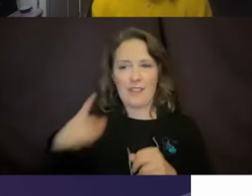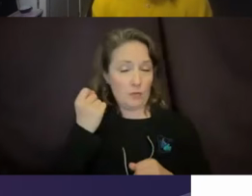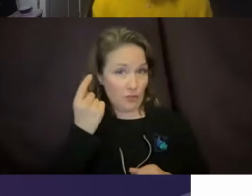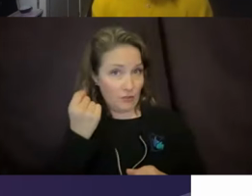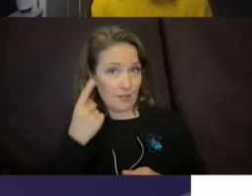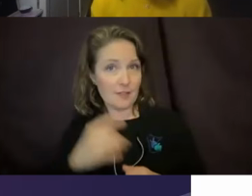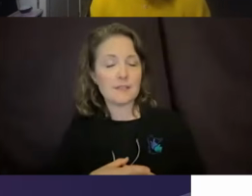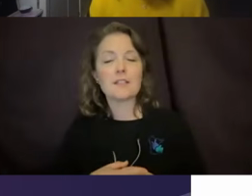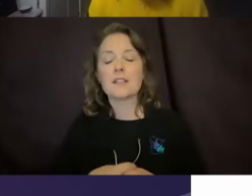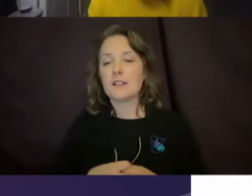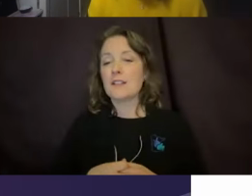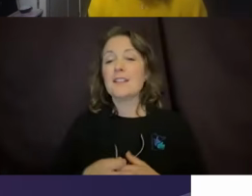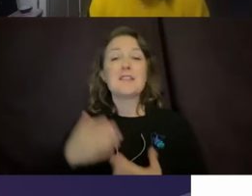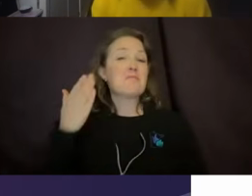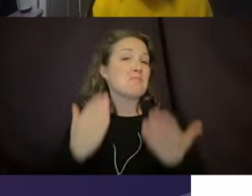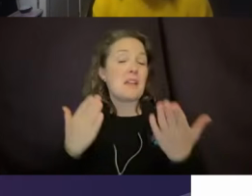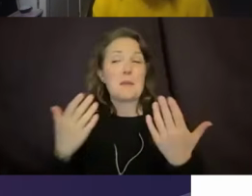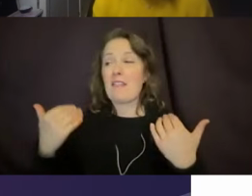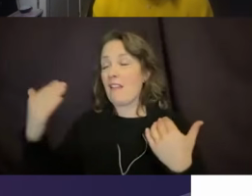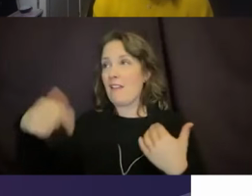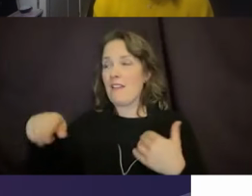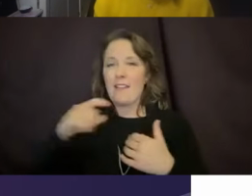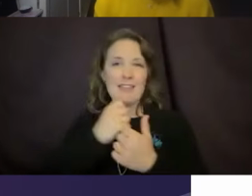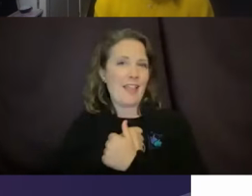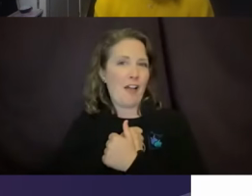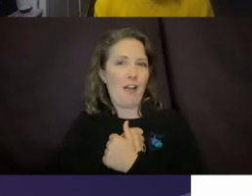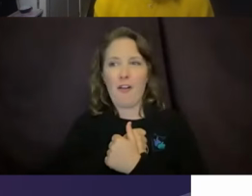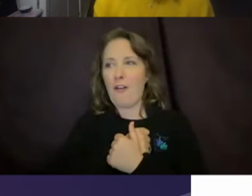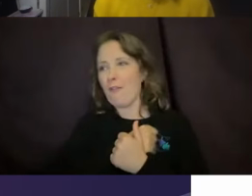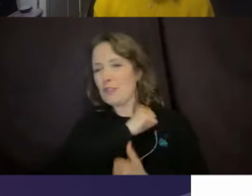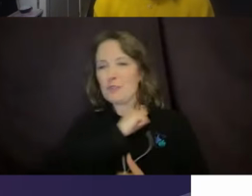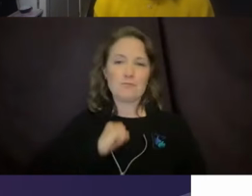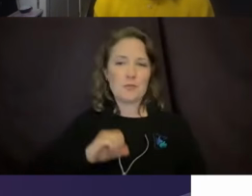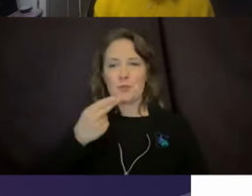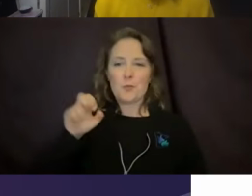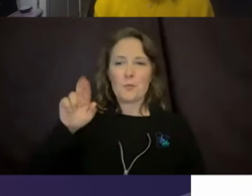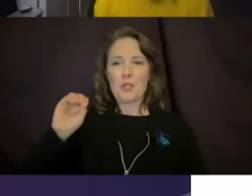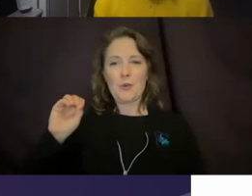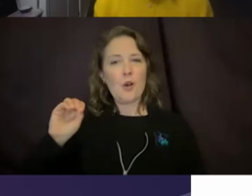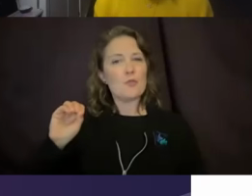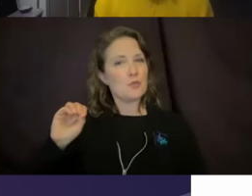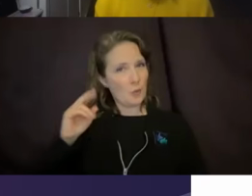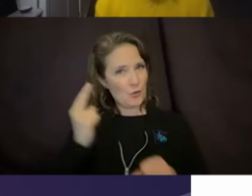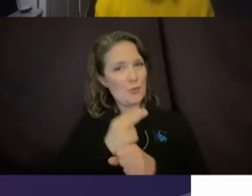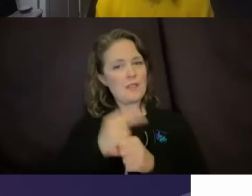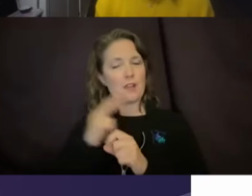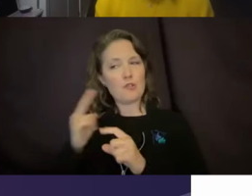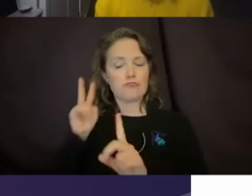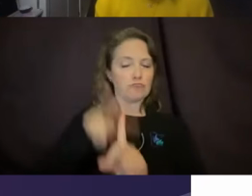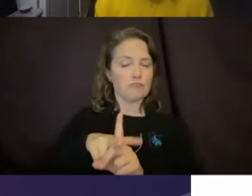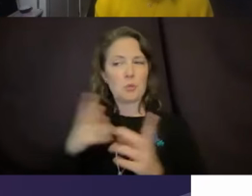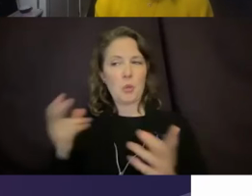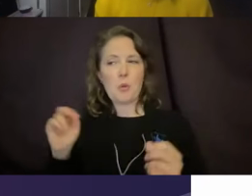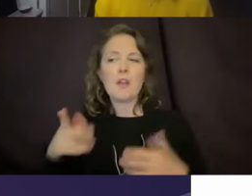really love. Maybe they love superheroes, and using that as a way to talk about things. Just kind of tailoring it to things that they are